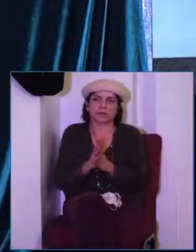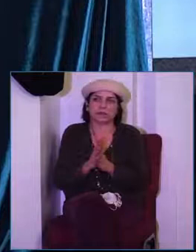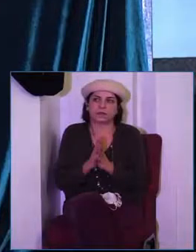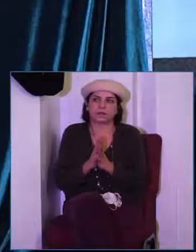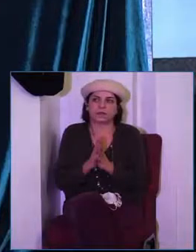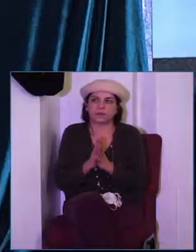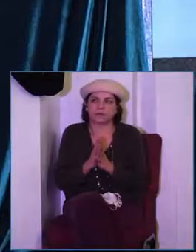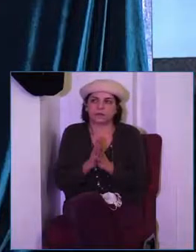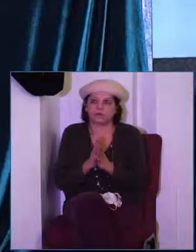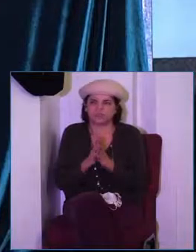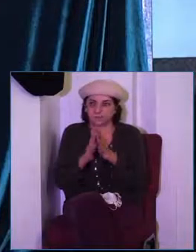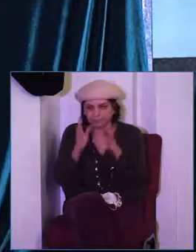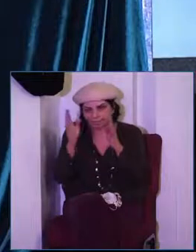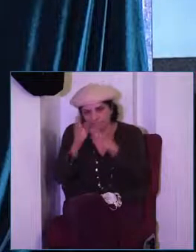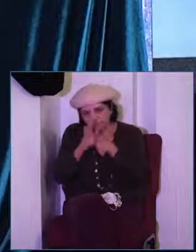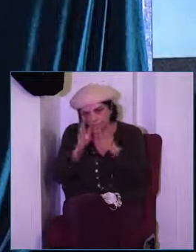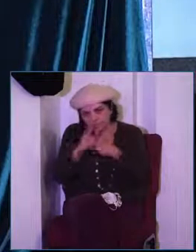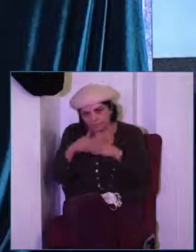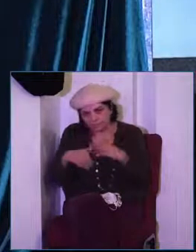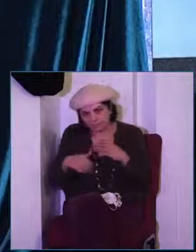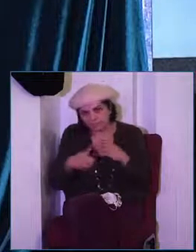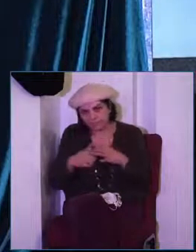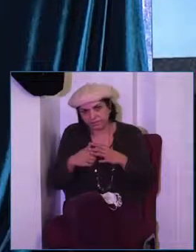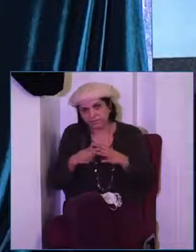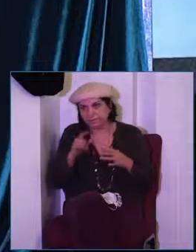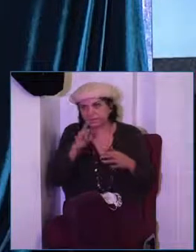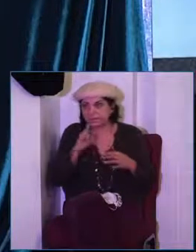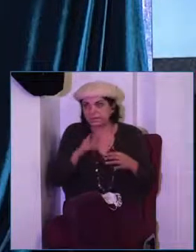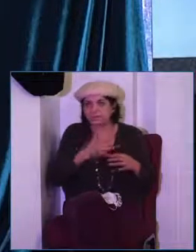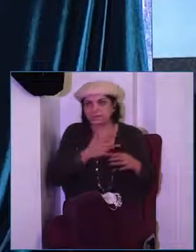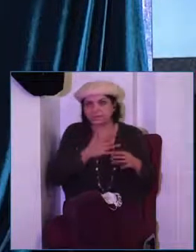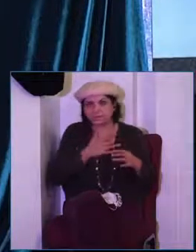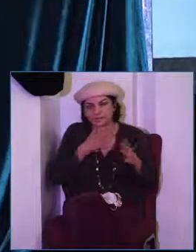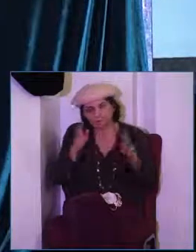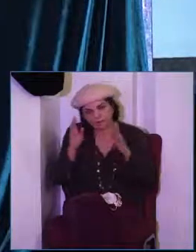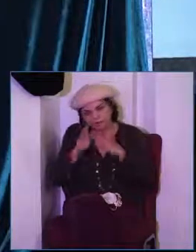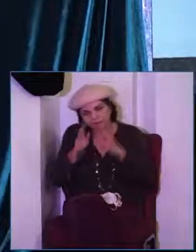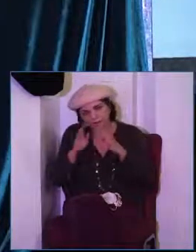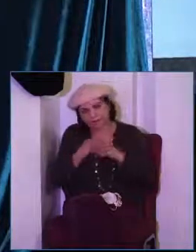Are you troubled yet? Is your heart troubled?